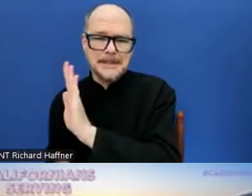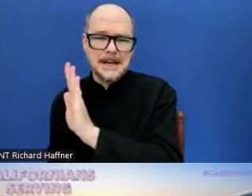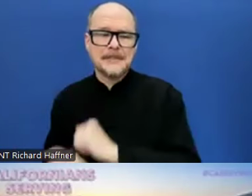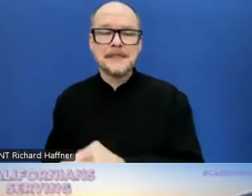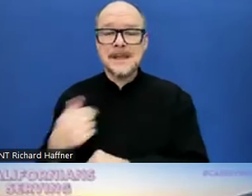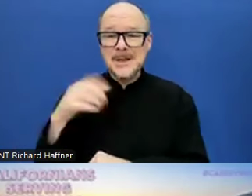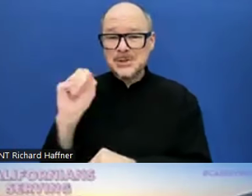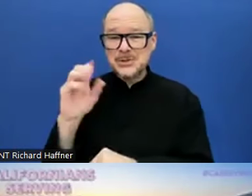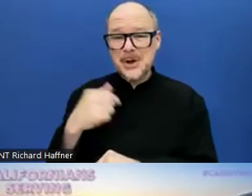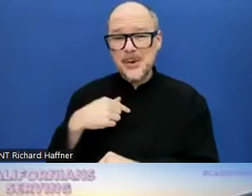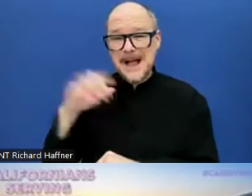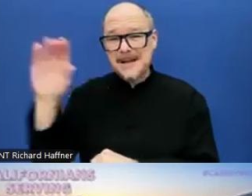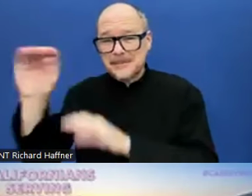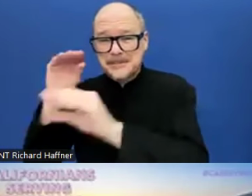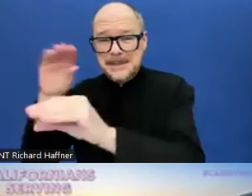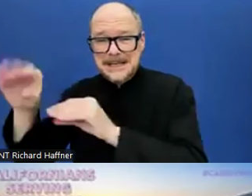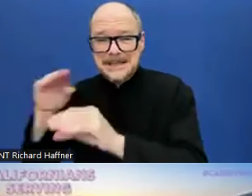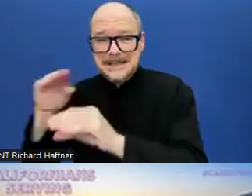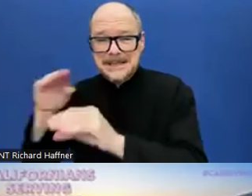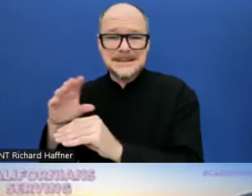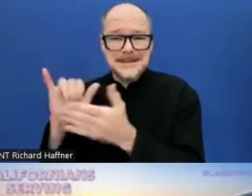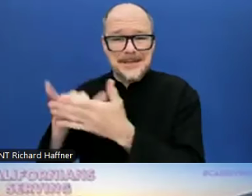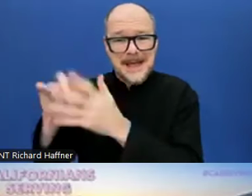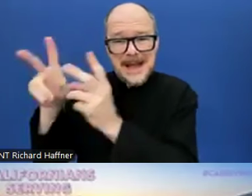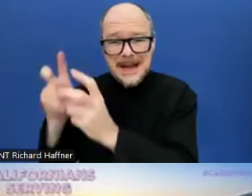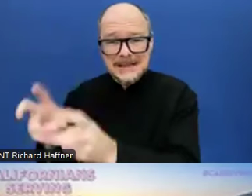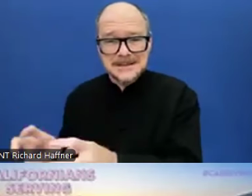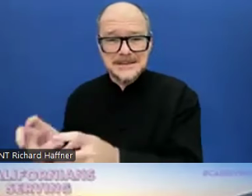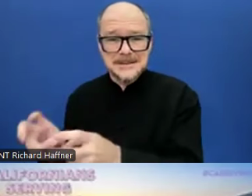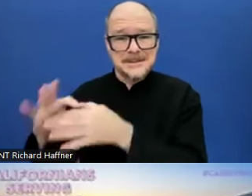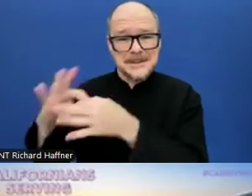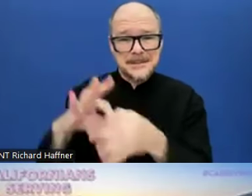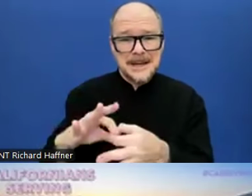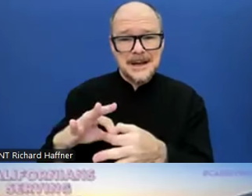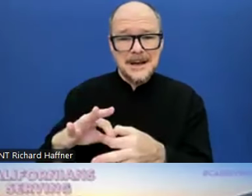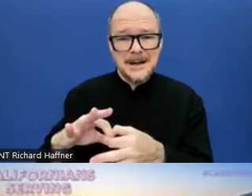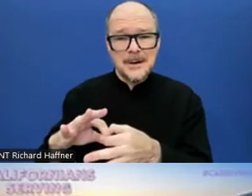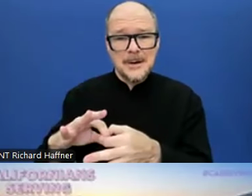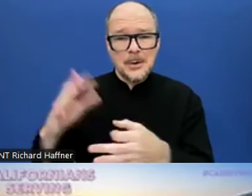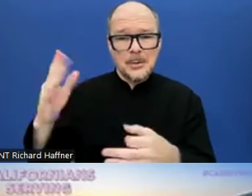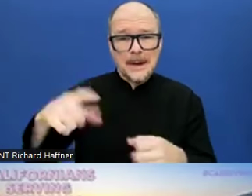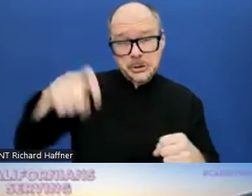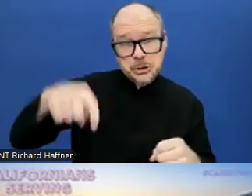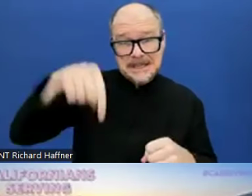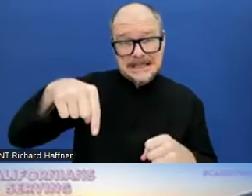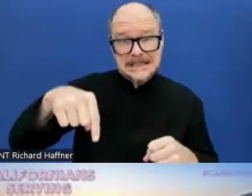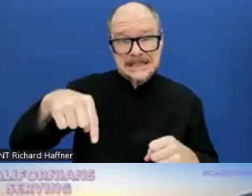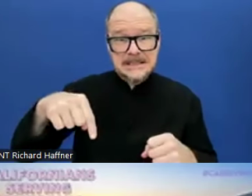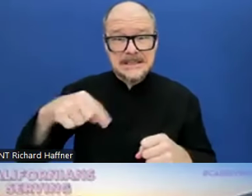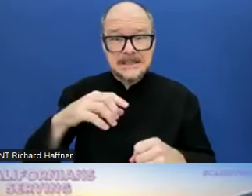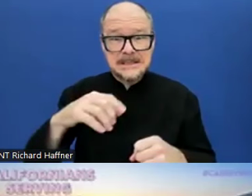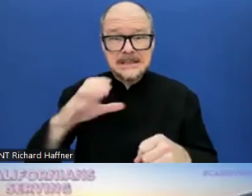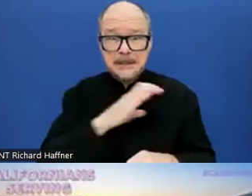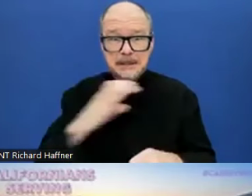sort of pieces of an excerpt that have to do with should this committee decide to create a subcommittee,